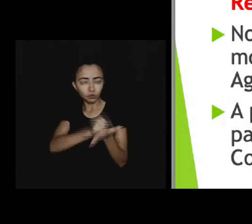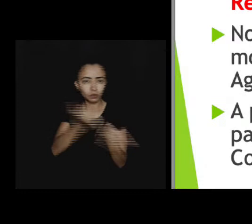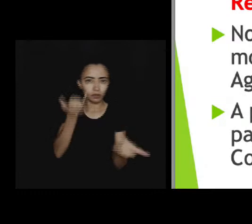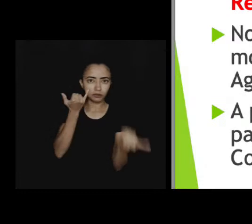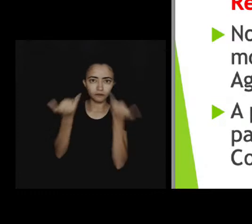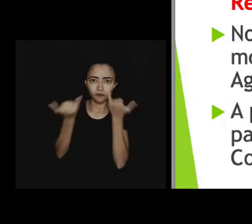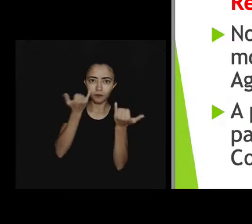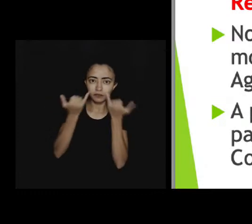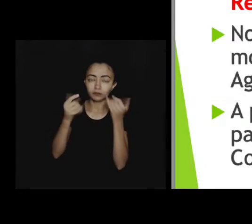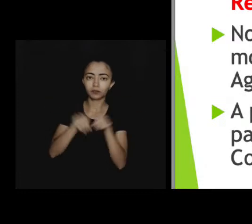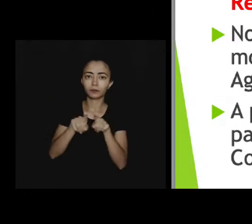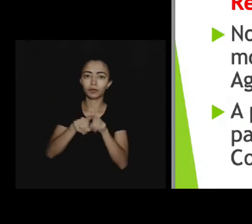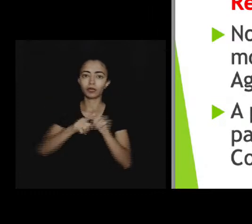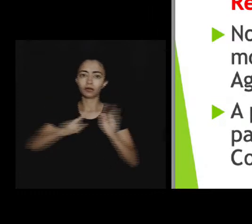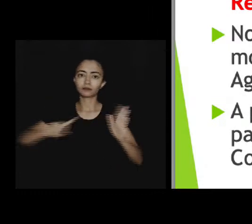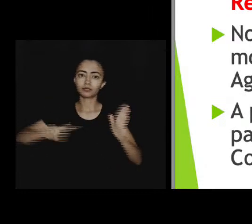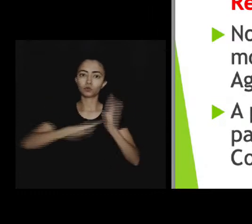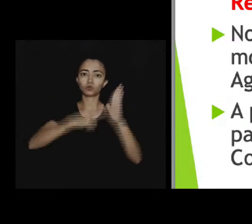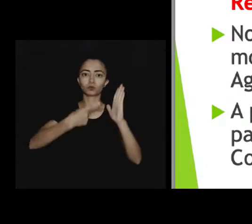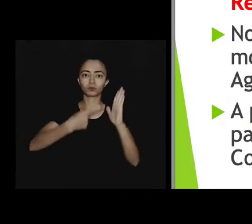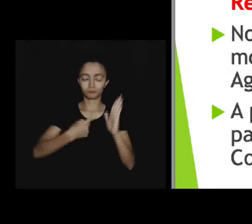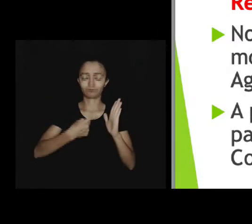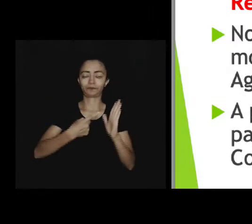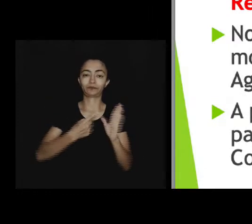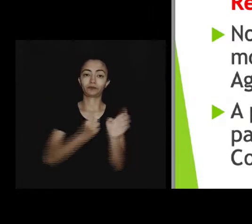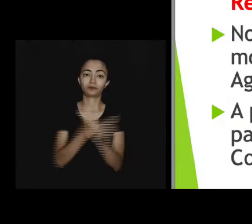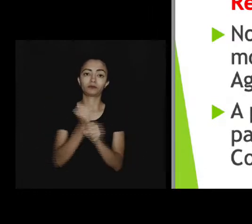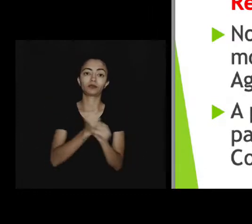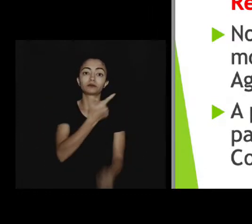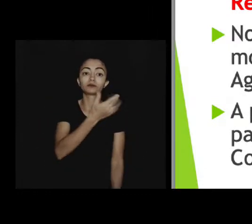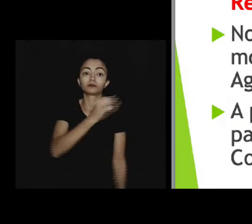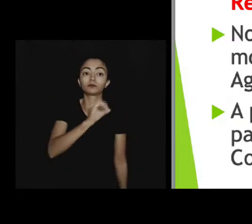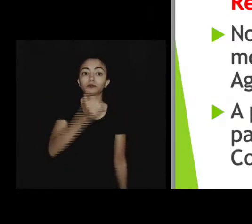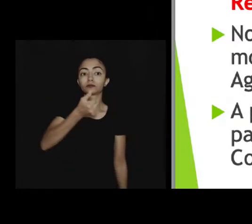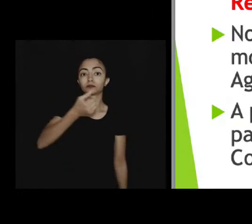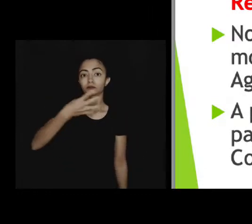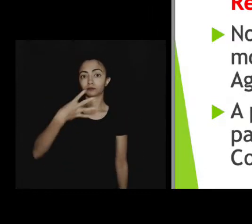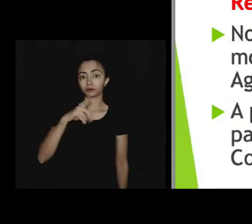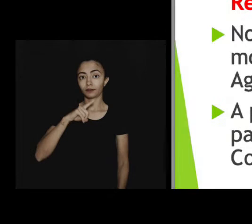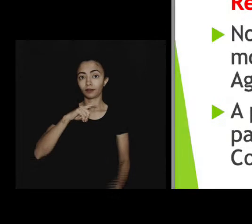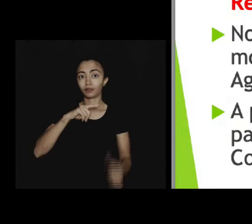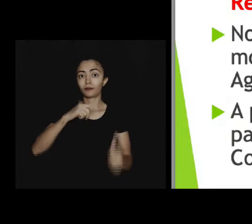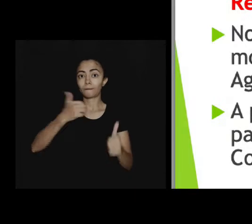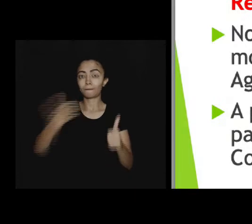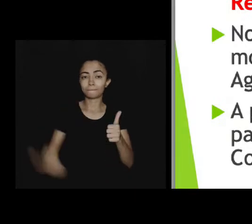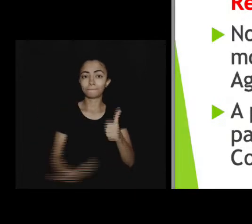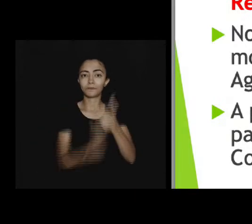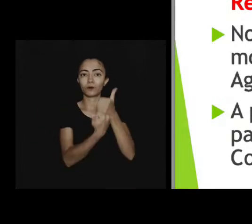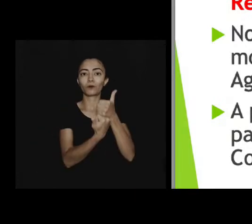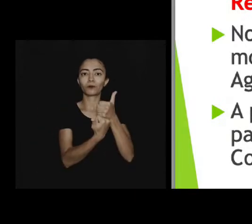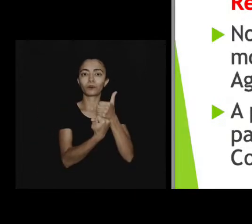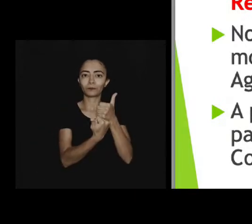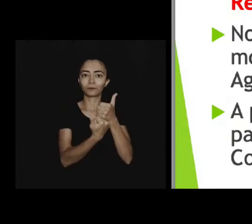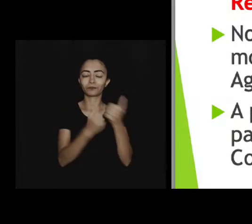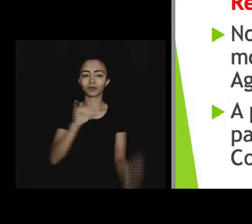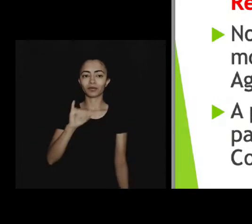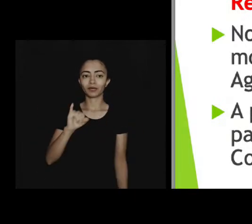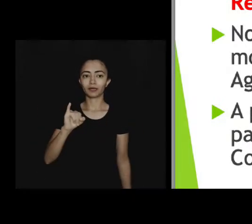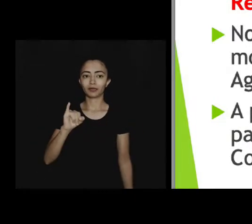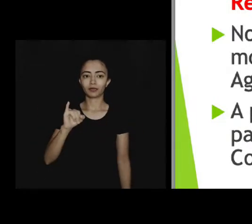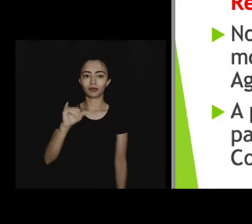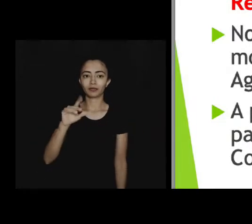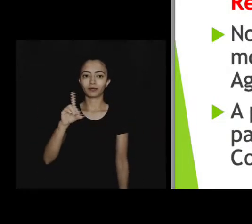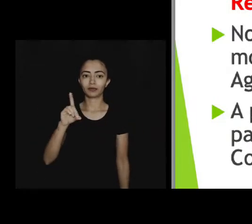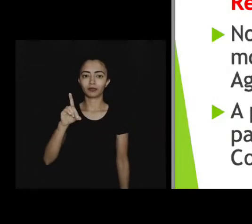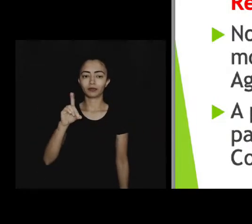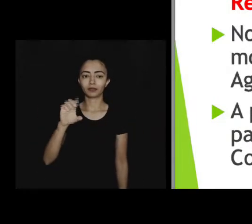possibility of really being able to report. And then from 2014, we count with the participation